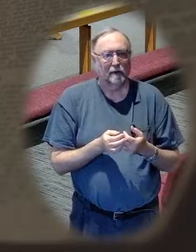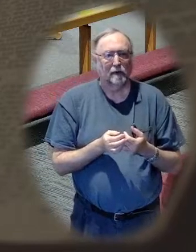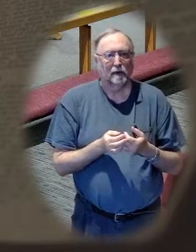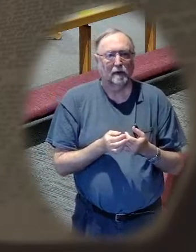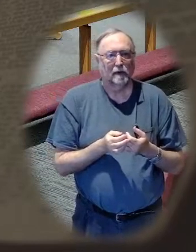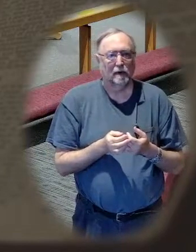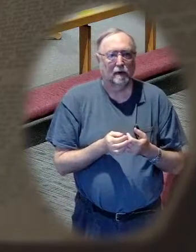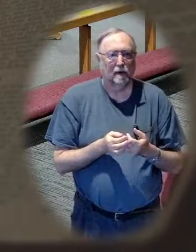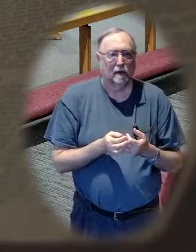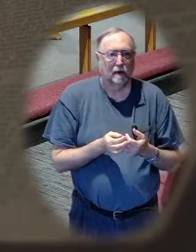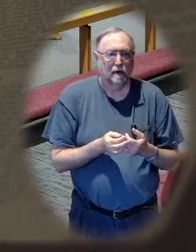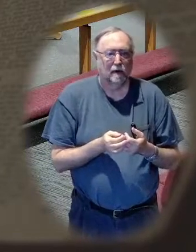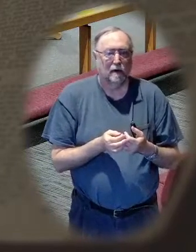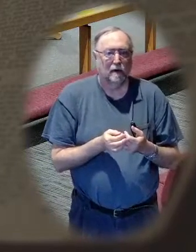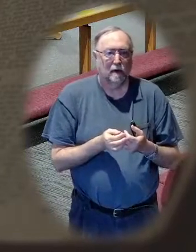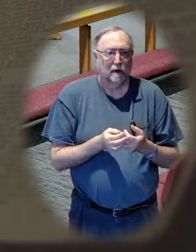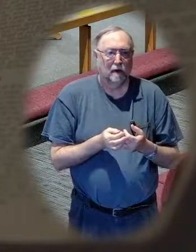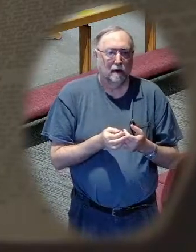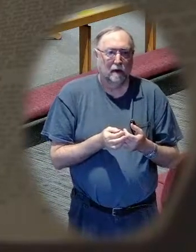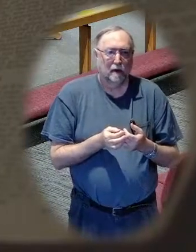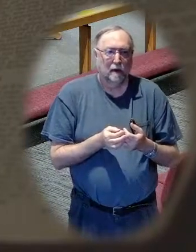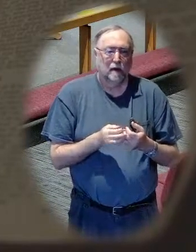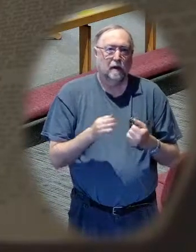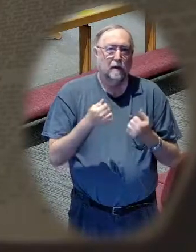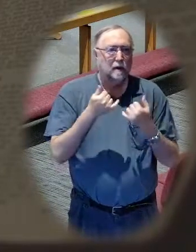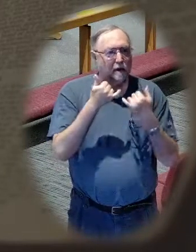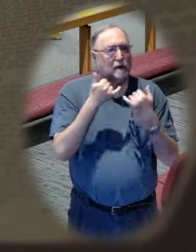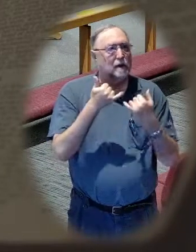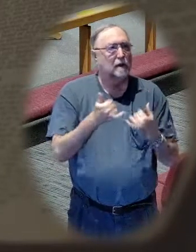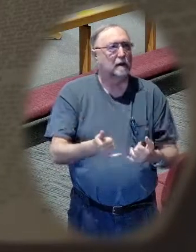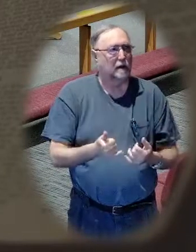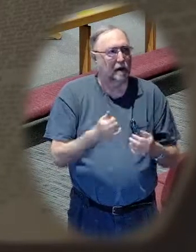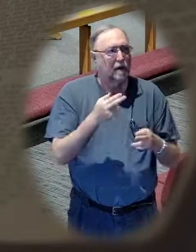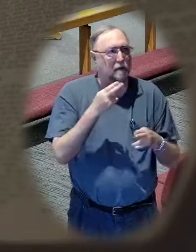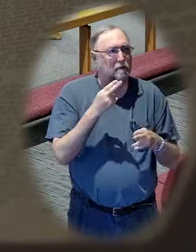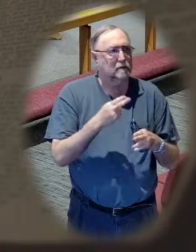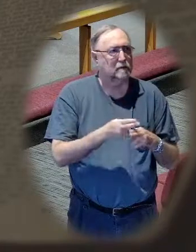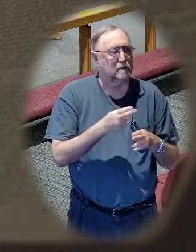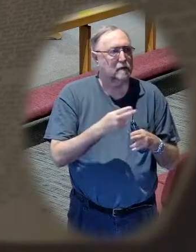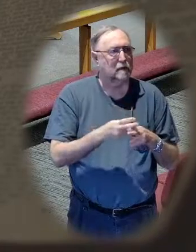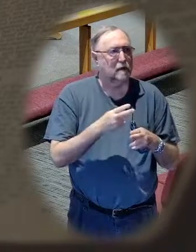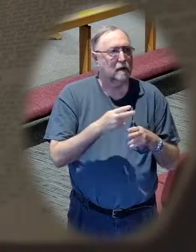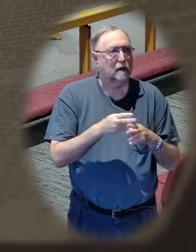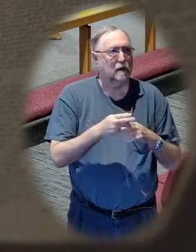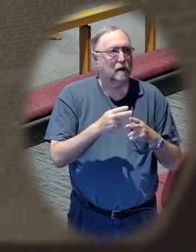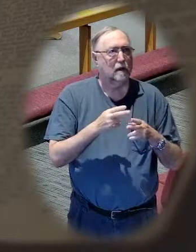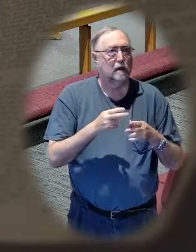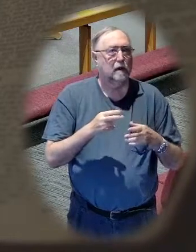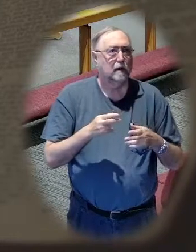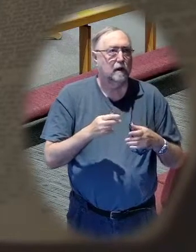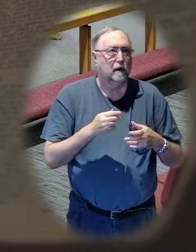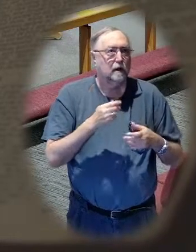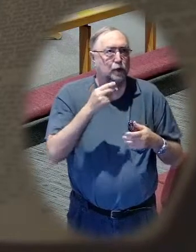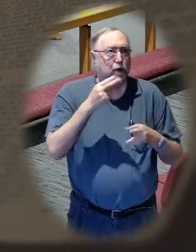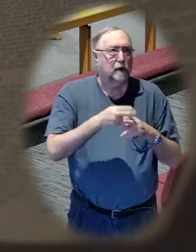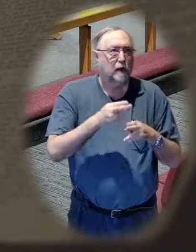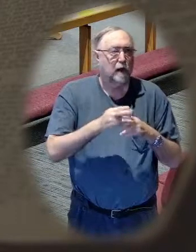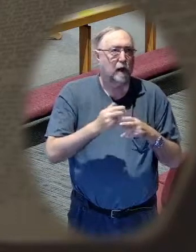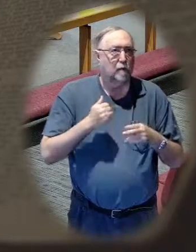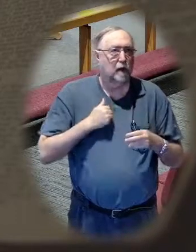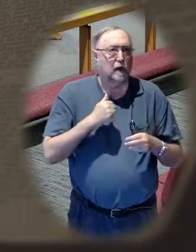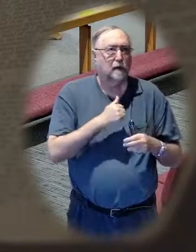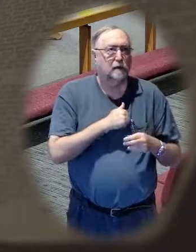Connected with those that we name on our hearts before You now, we ask that You would heal the brokenness, heal